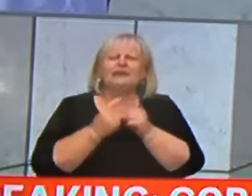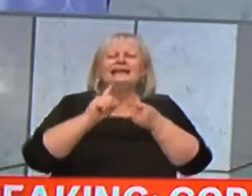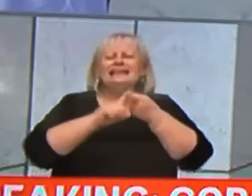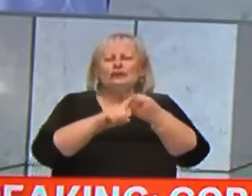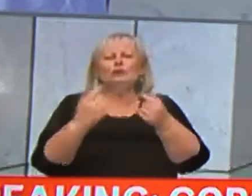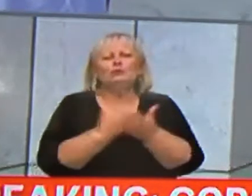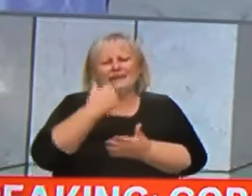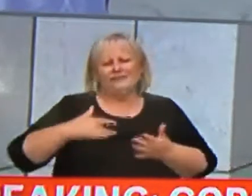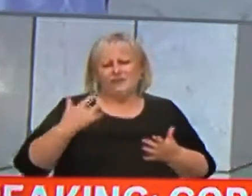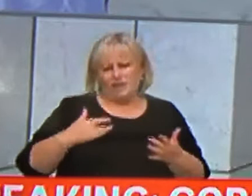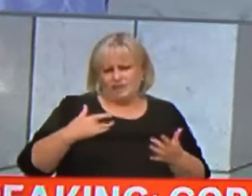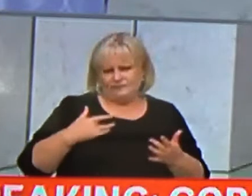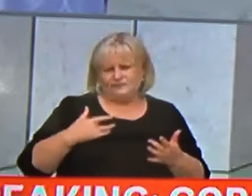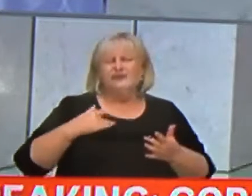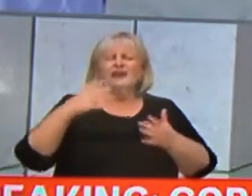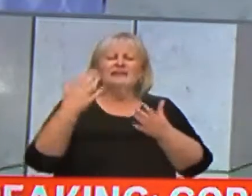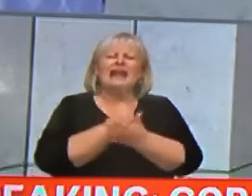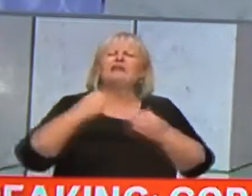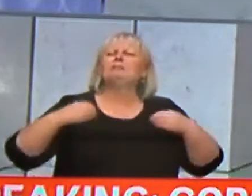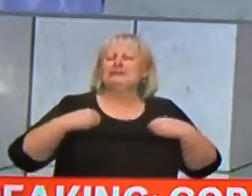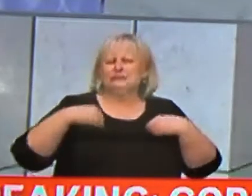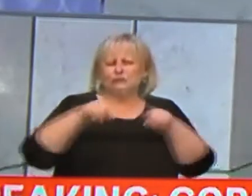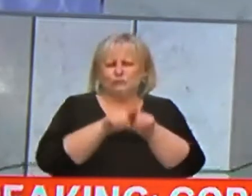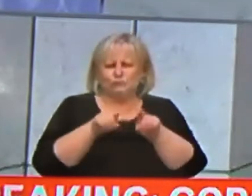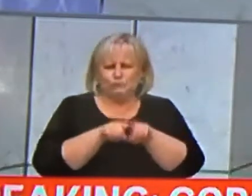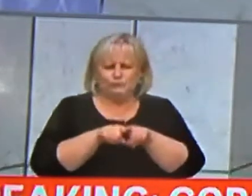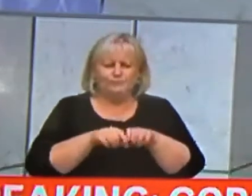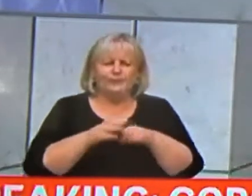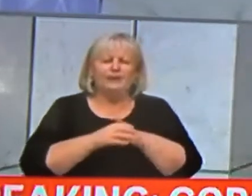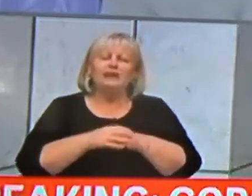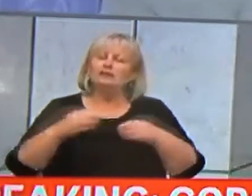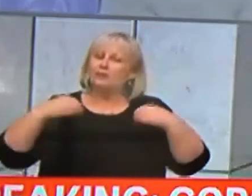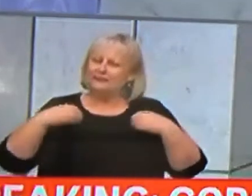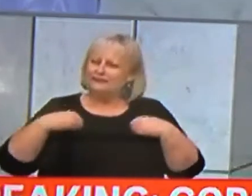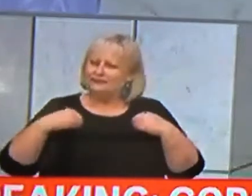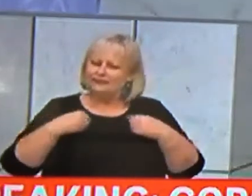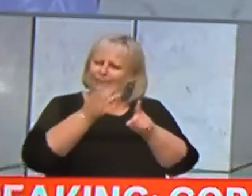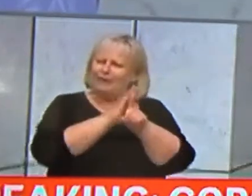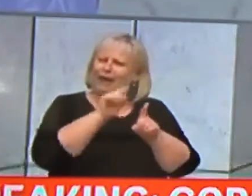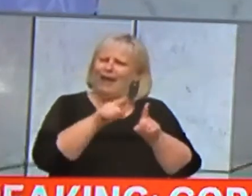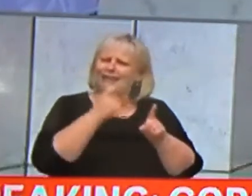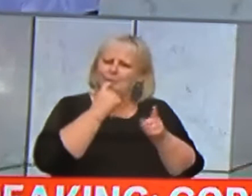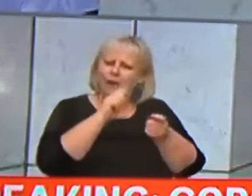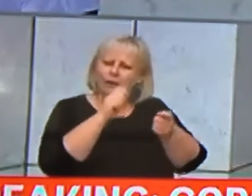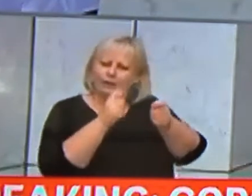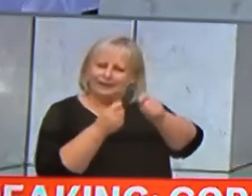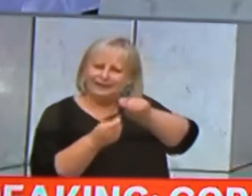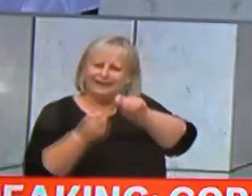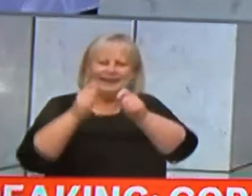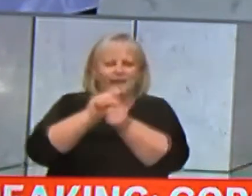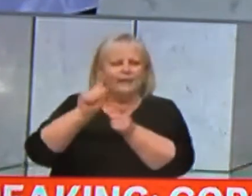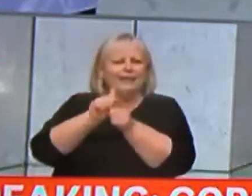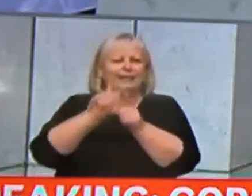lives. Let's keep saving livelihoods. And you know, businesses are adapting as well. Distilleries are making